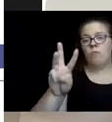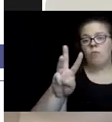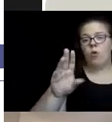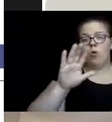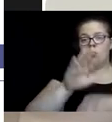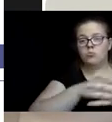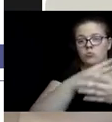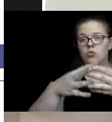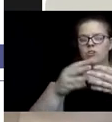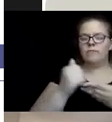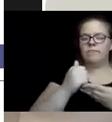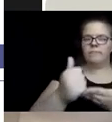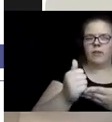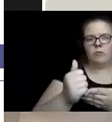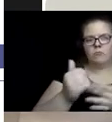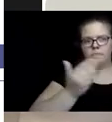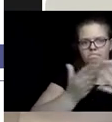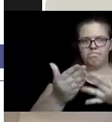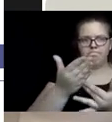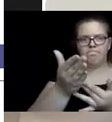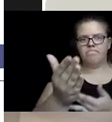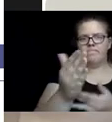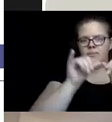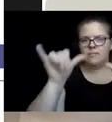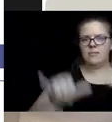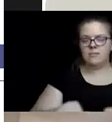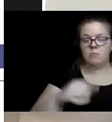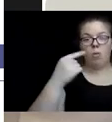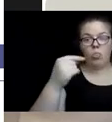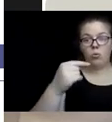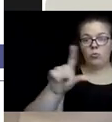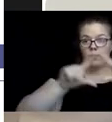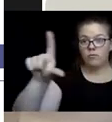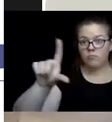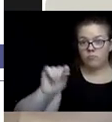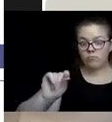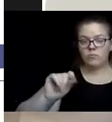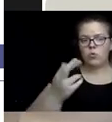navigate the system. In the green box are resources available in our community.